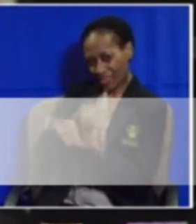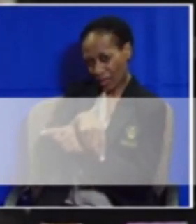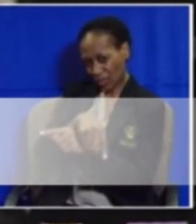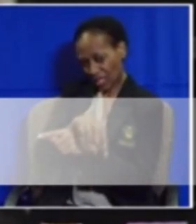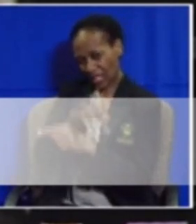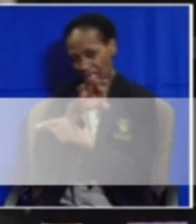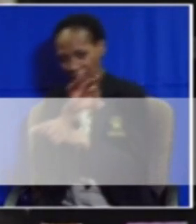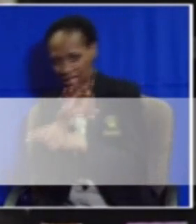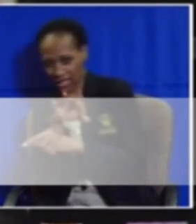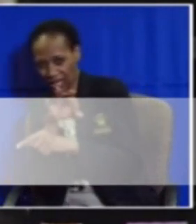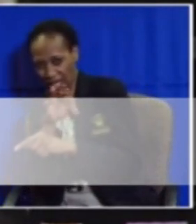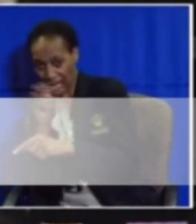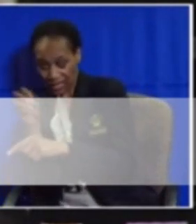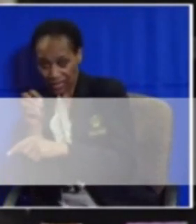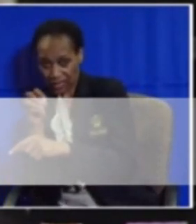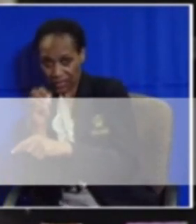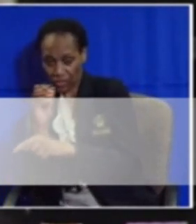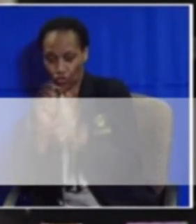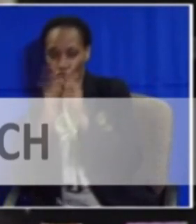87,300 to